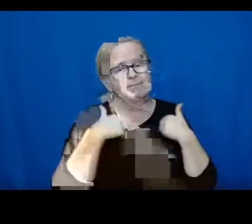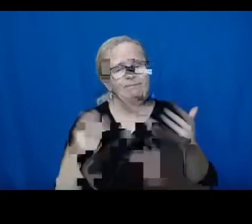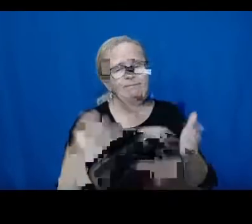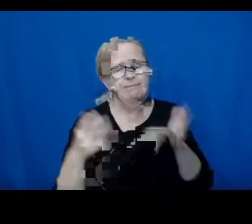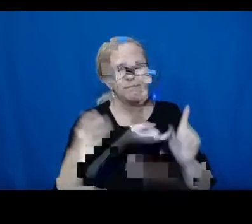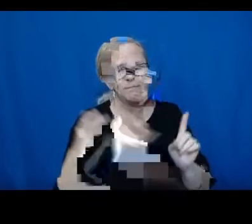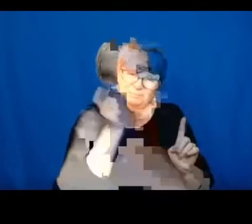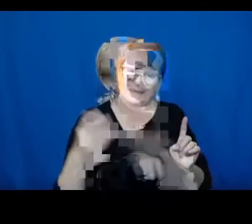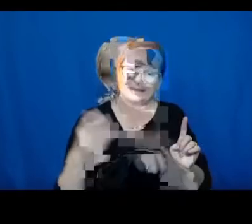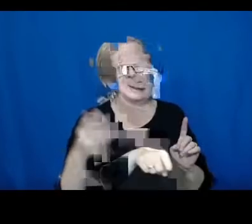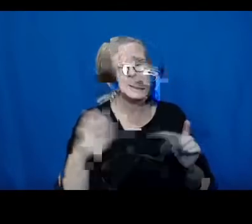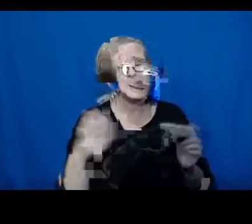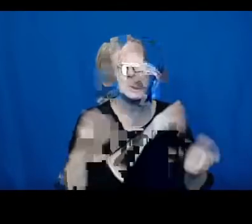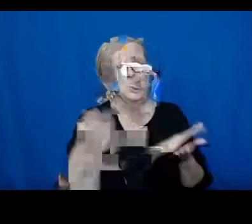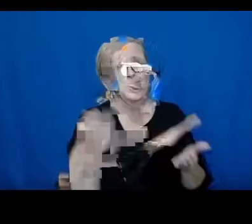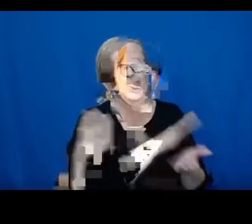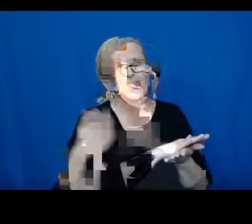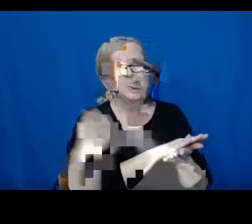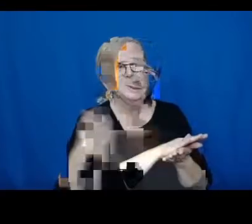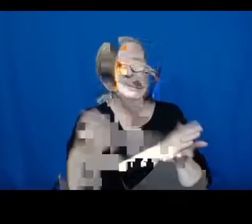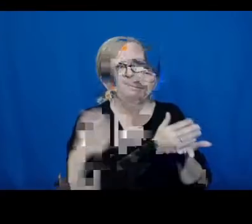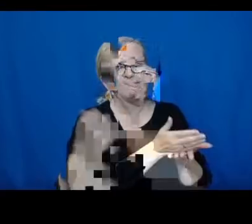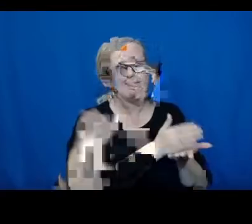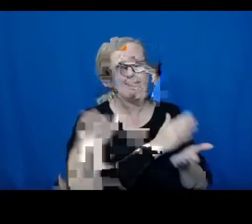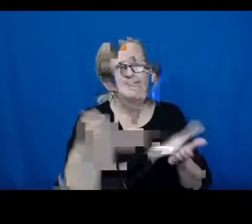we so